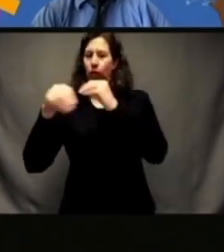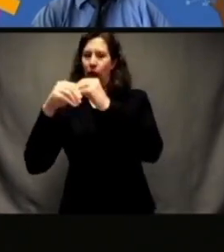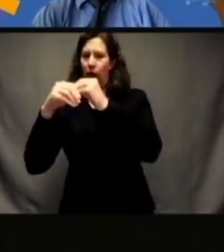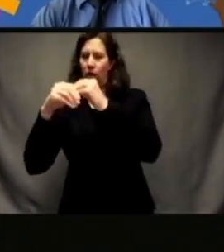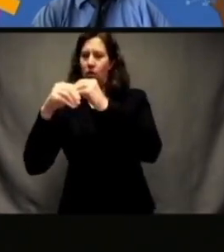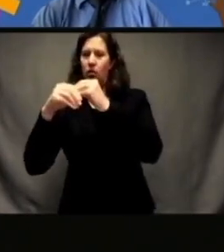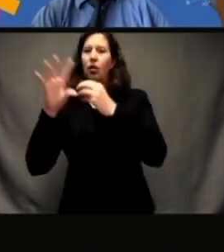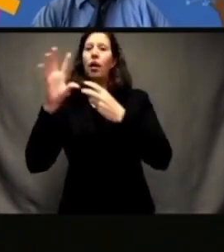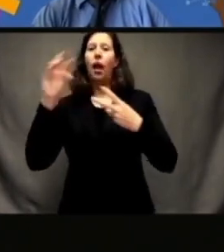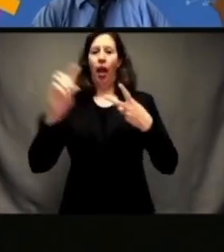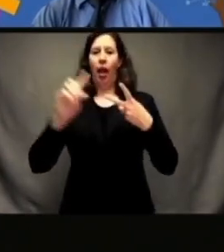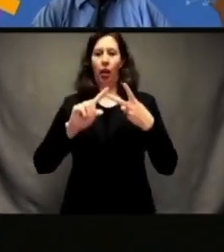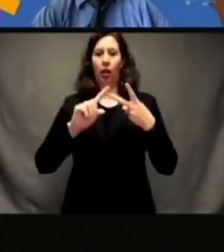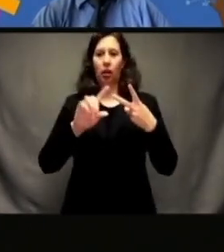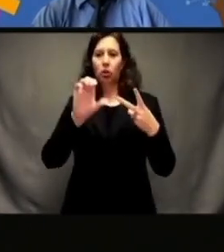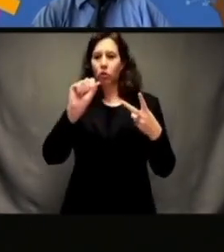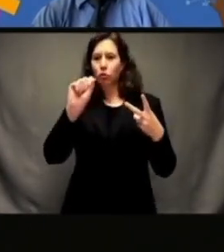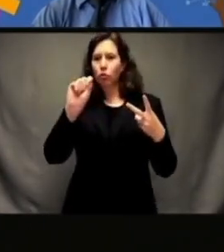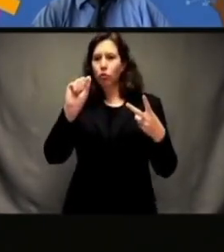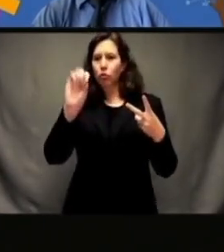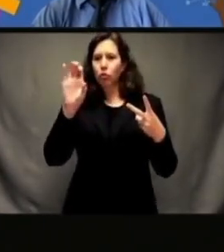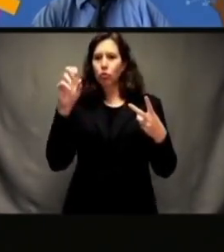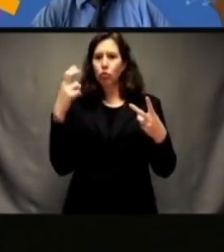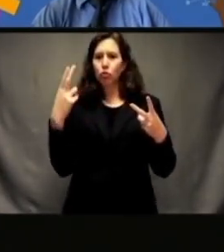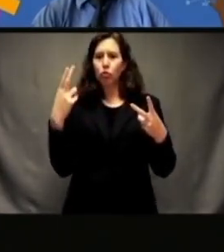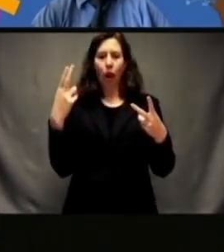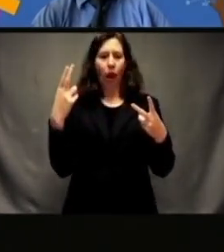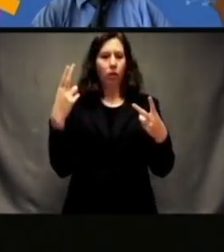and the Scratch.